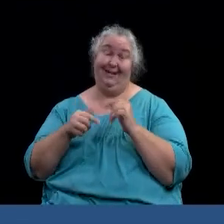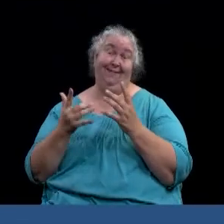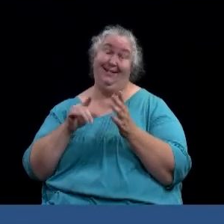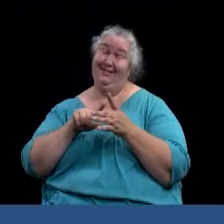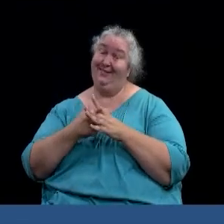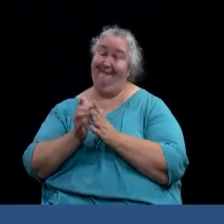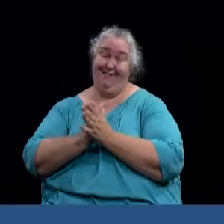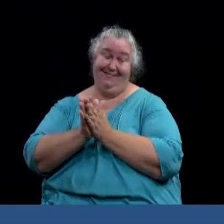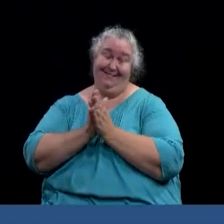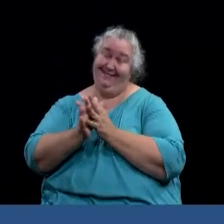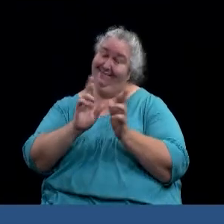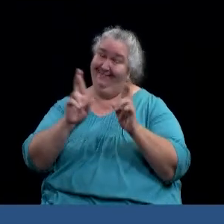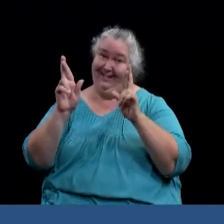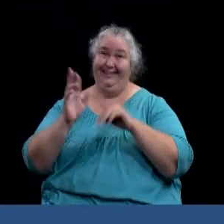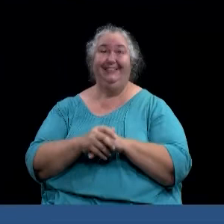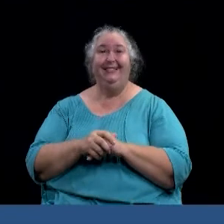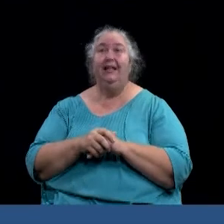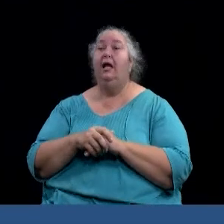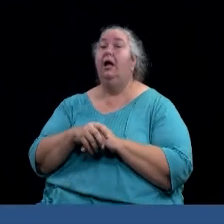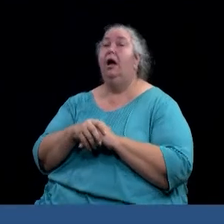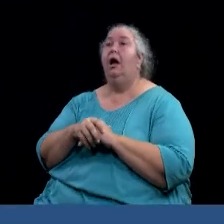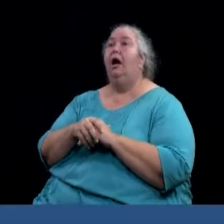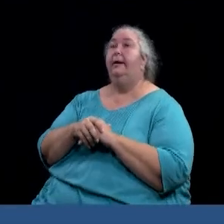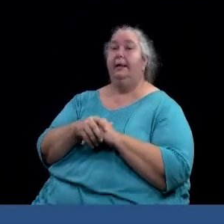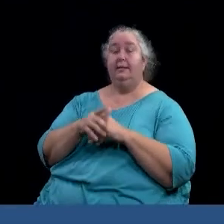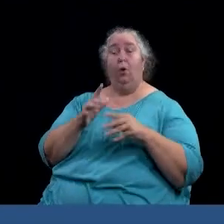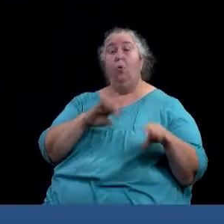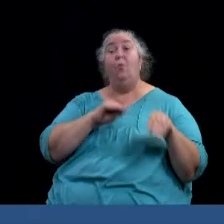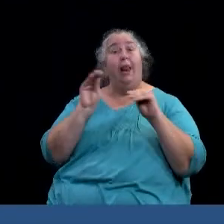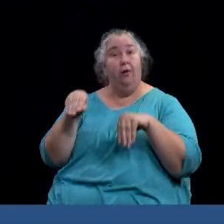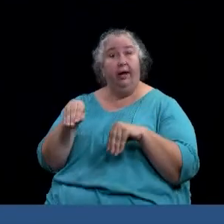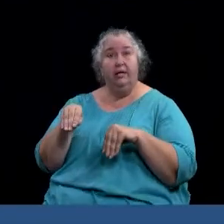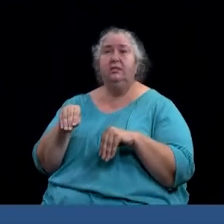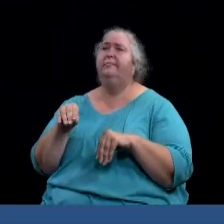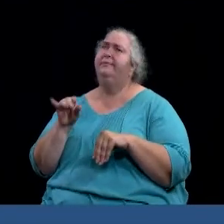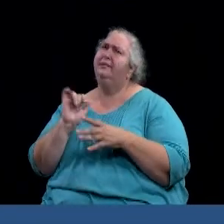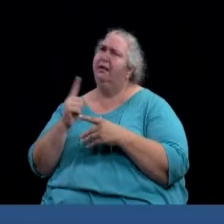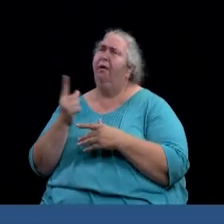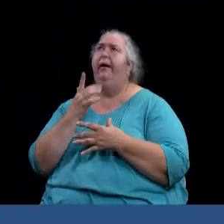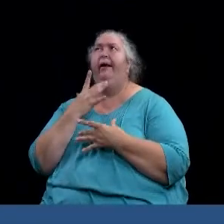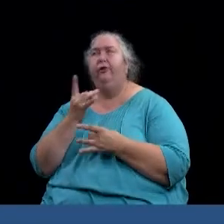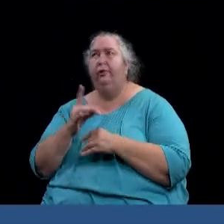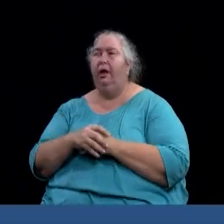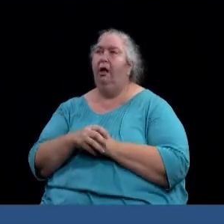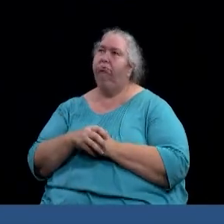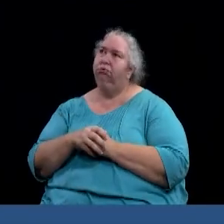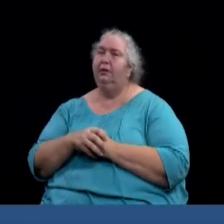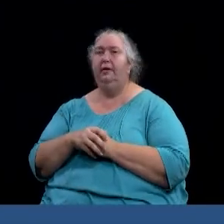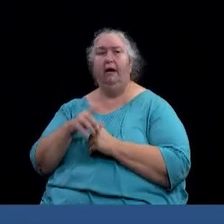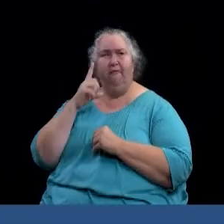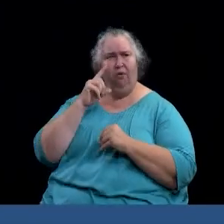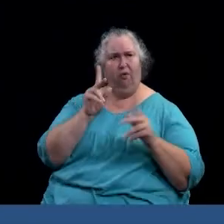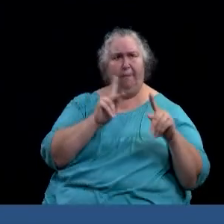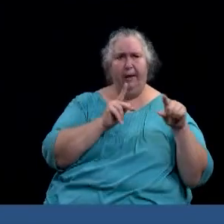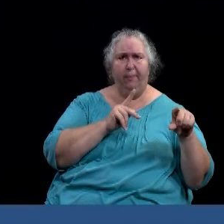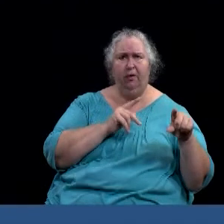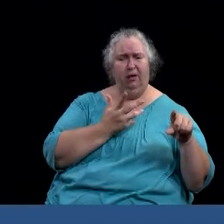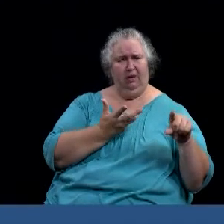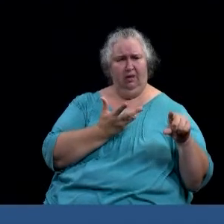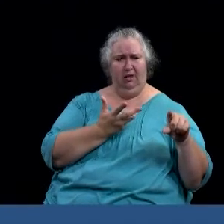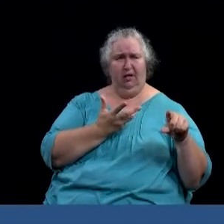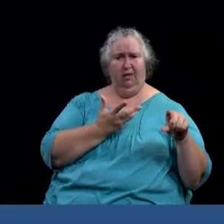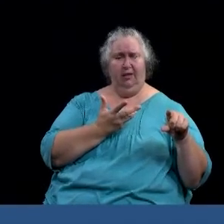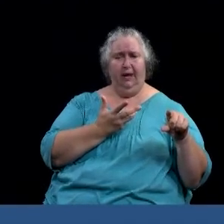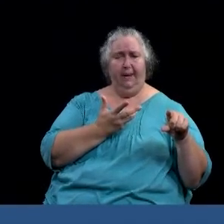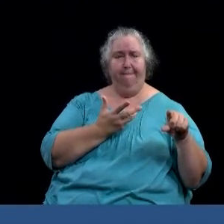Relocation. This is always a real interesting question for the tenants. And despite what they hear out on the street,